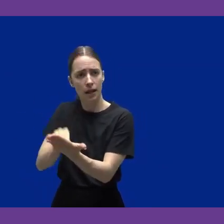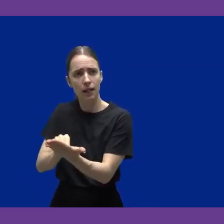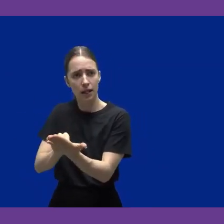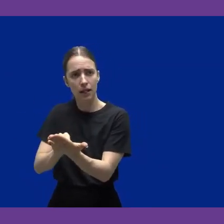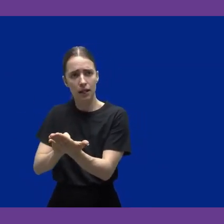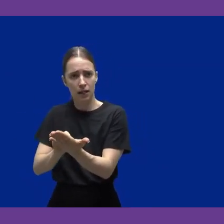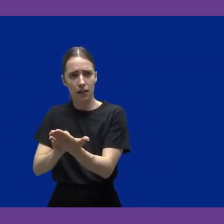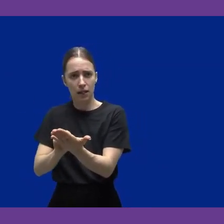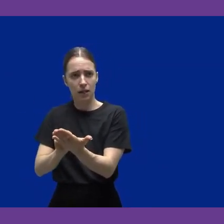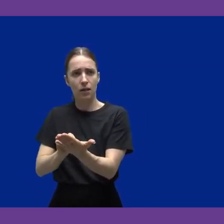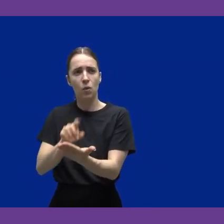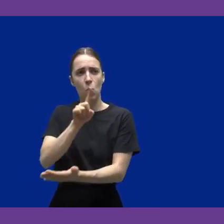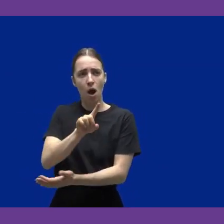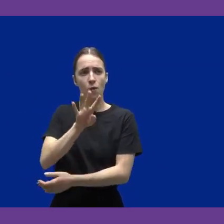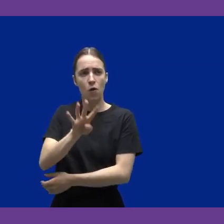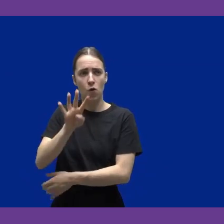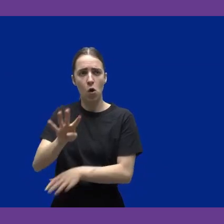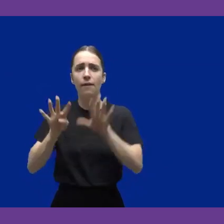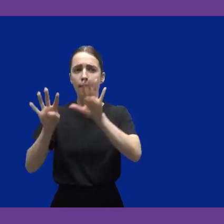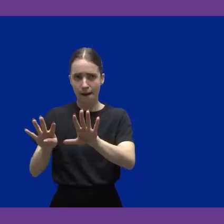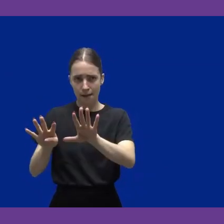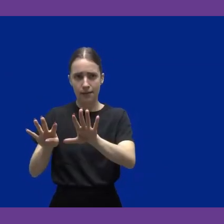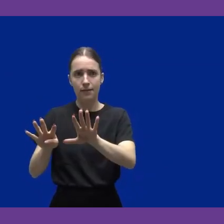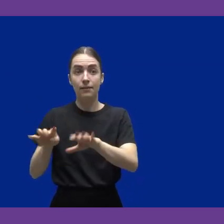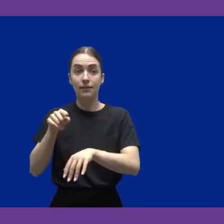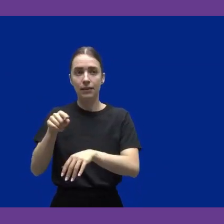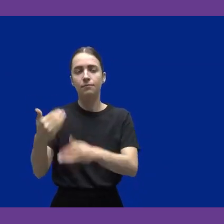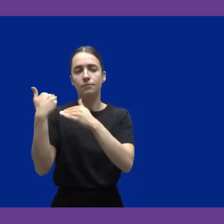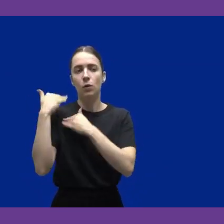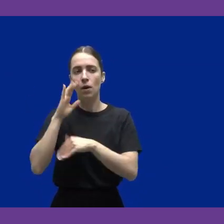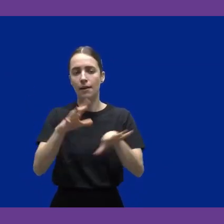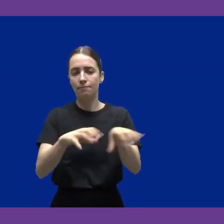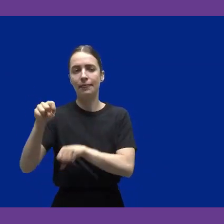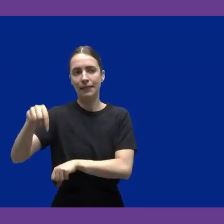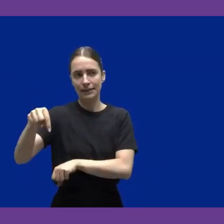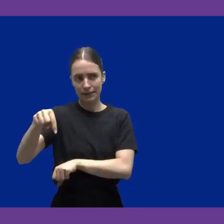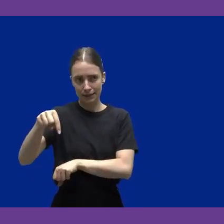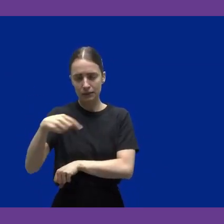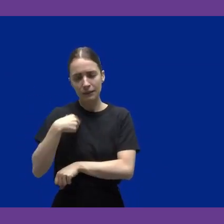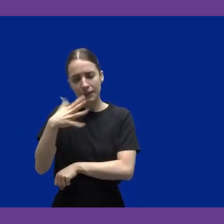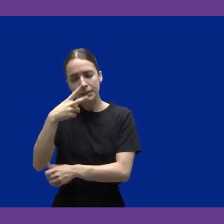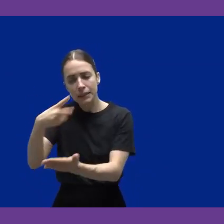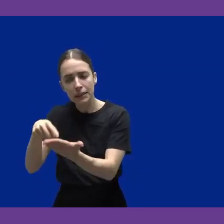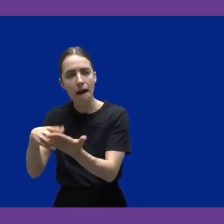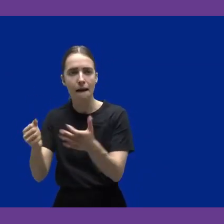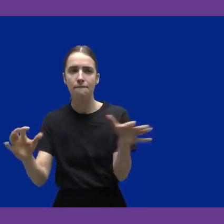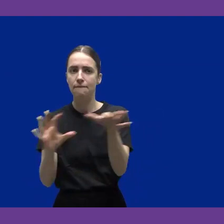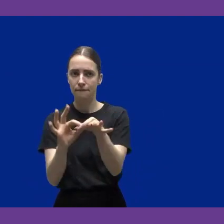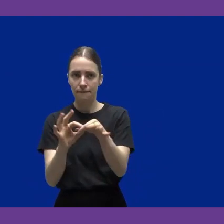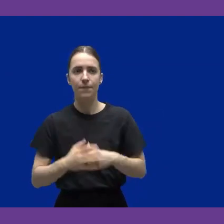our commitment to do so. We were a bit quick, so I hope our commissioner was fine with us rushing at the